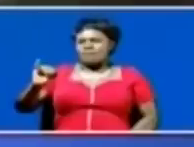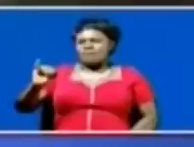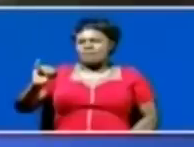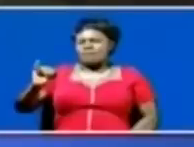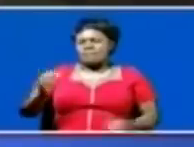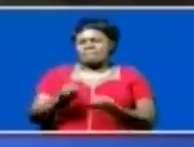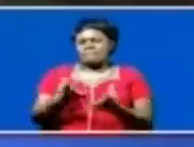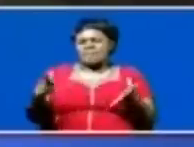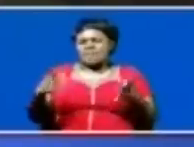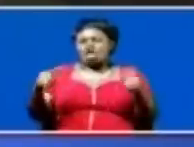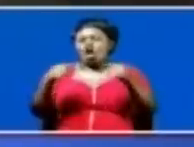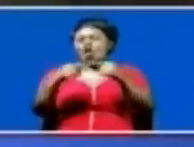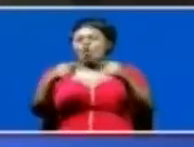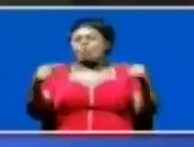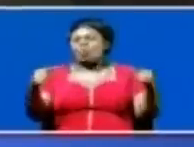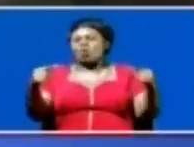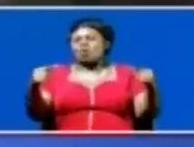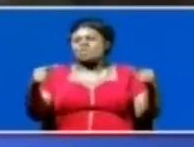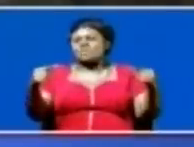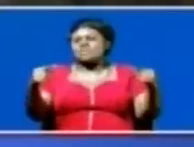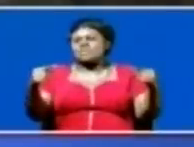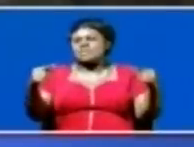Aye. Will as many?